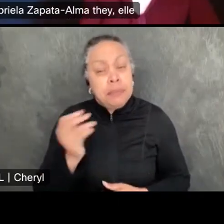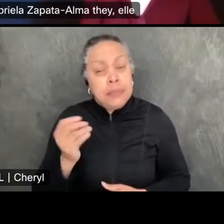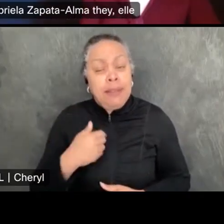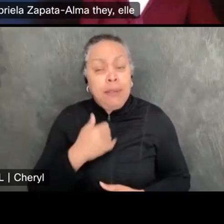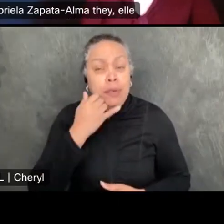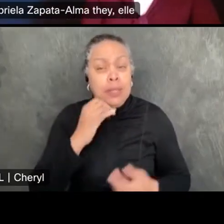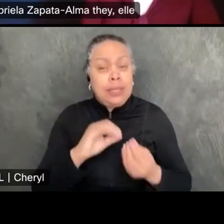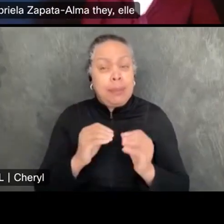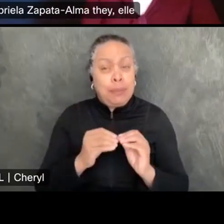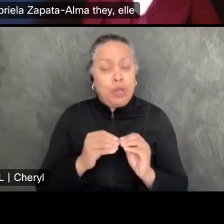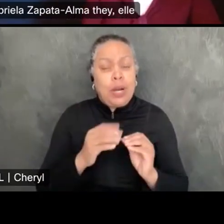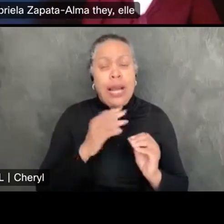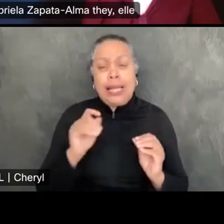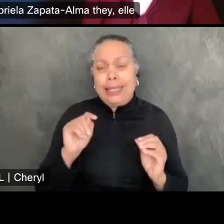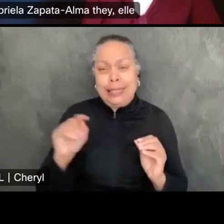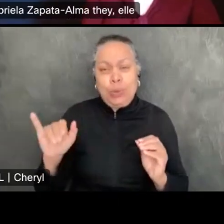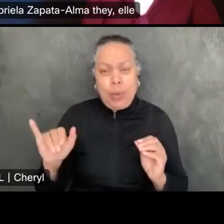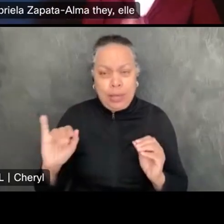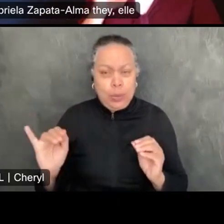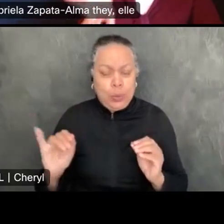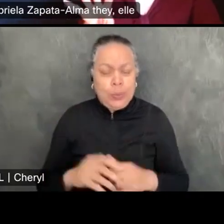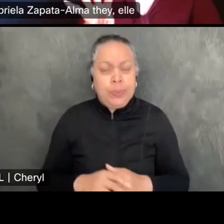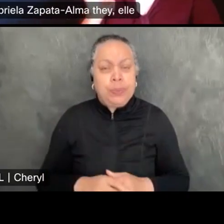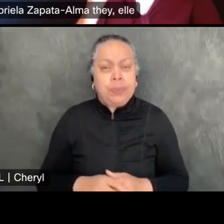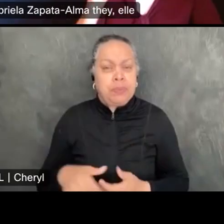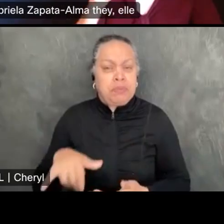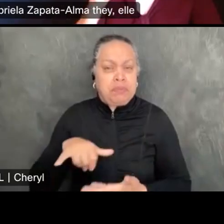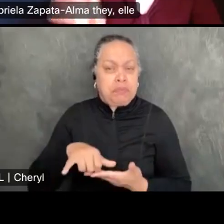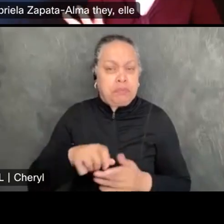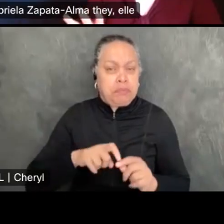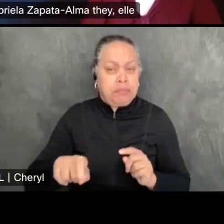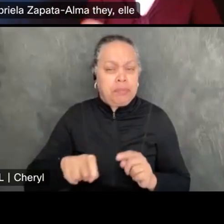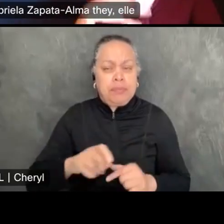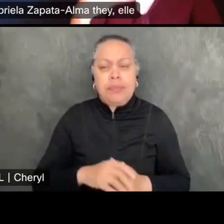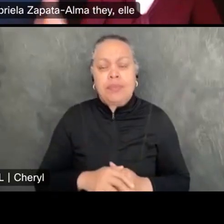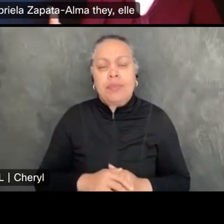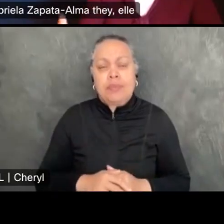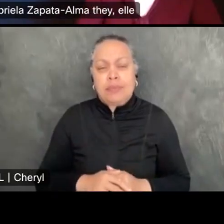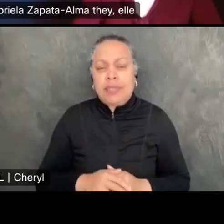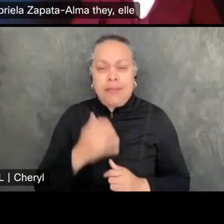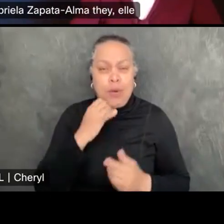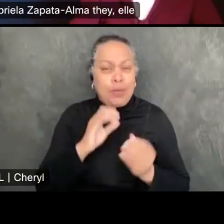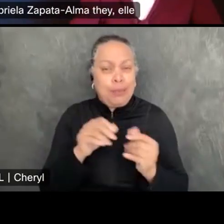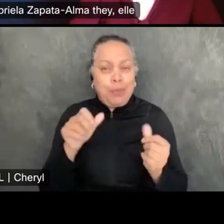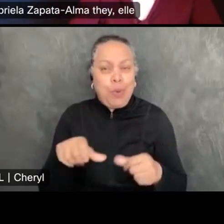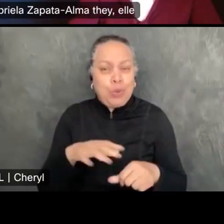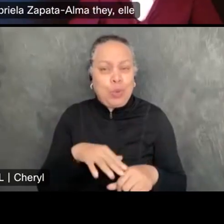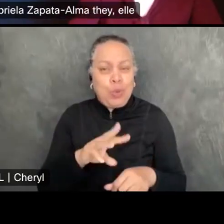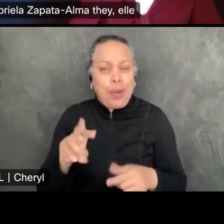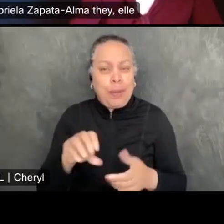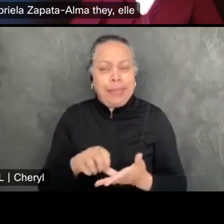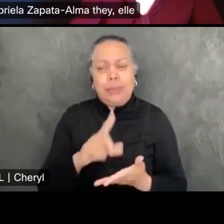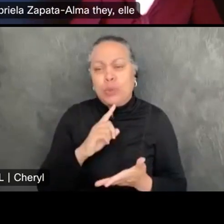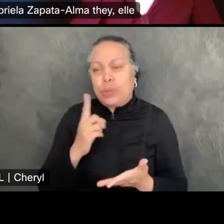number and a TTY line on our website that I'm sure we can also drop in the